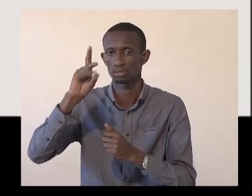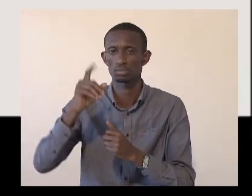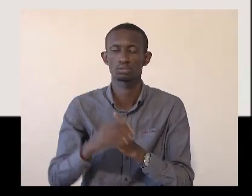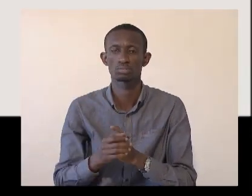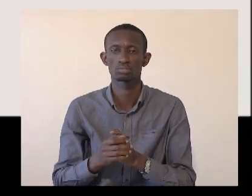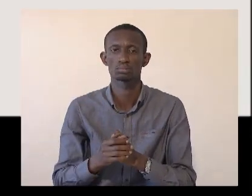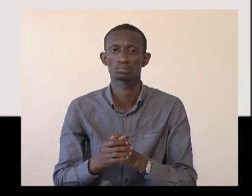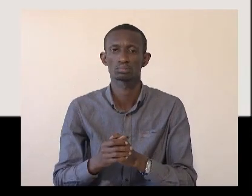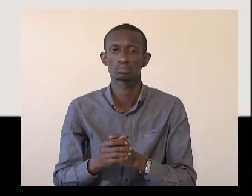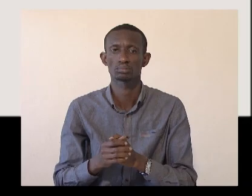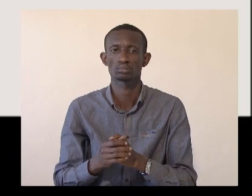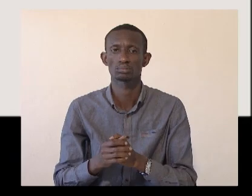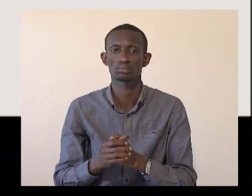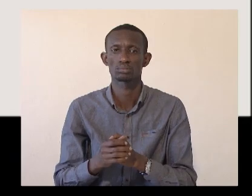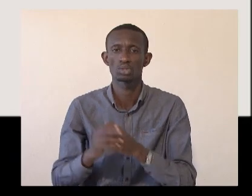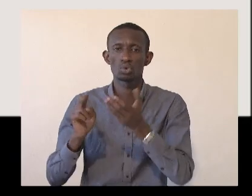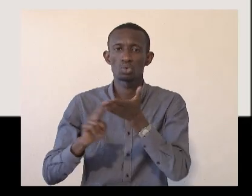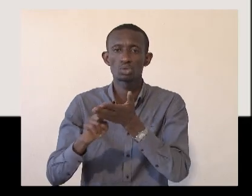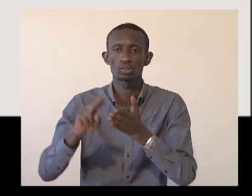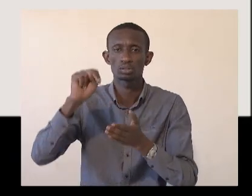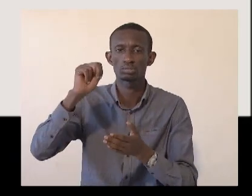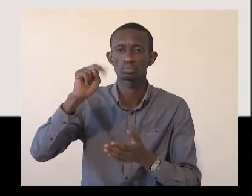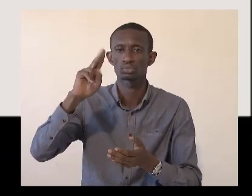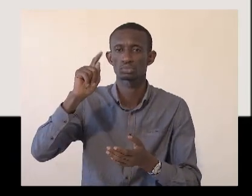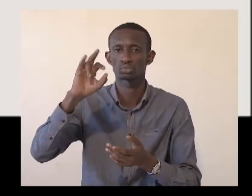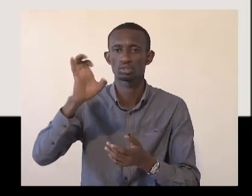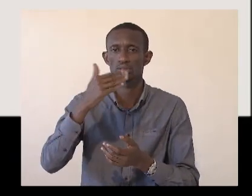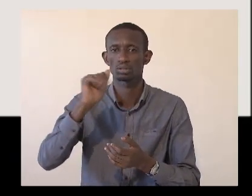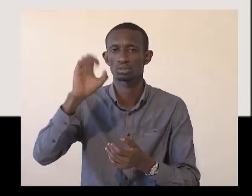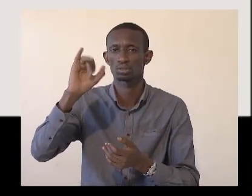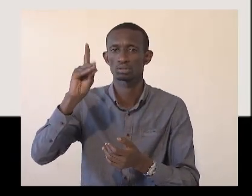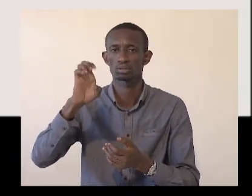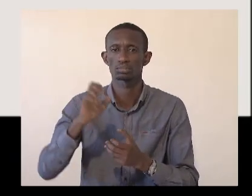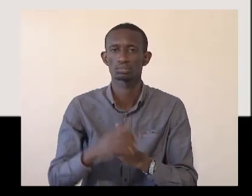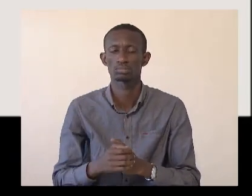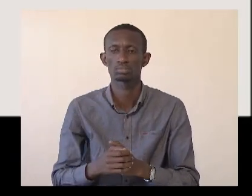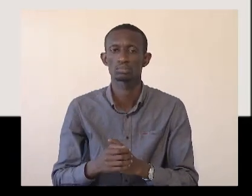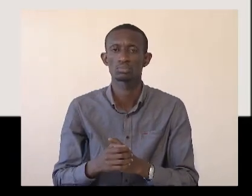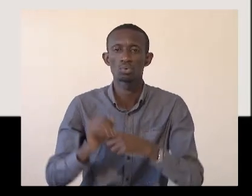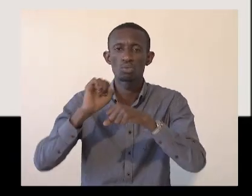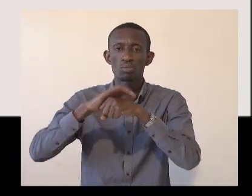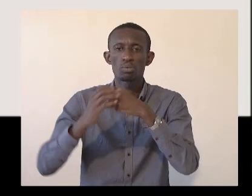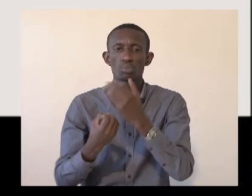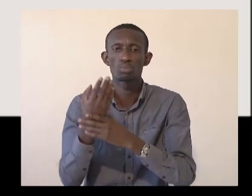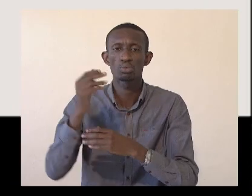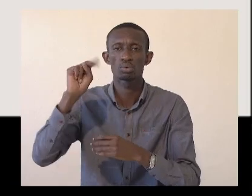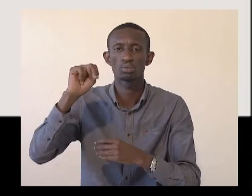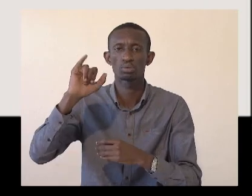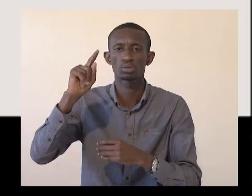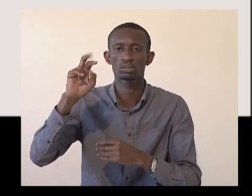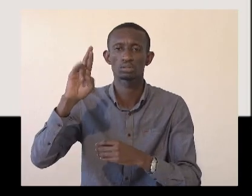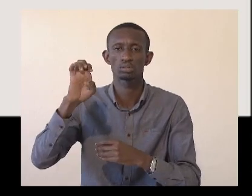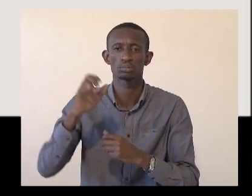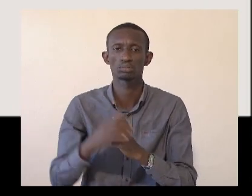sulfates. You use nitric acid, this one, you produce the nitrate.